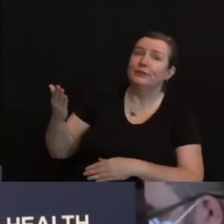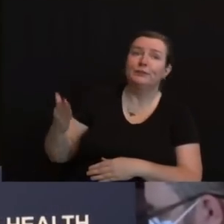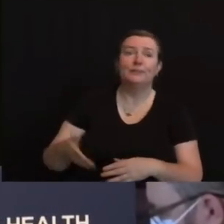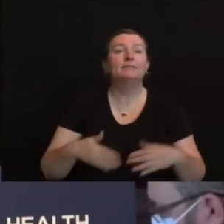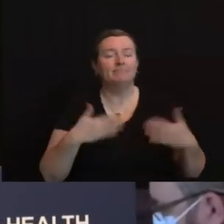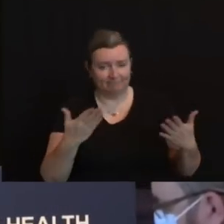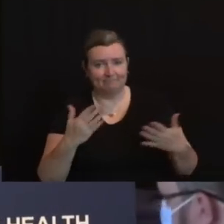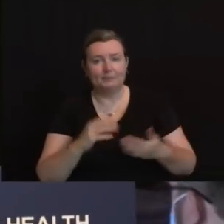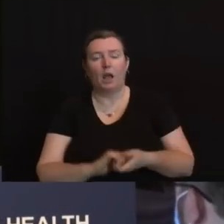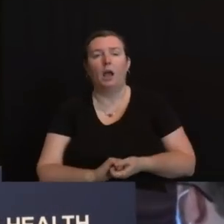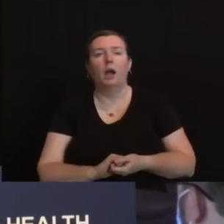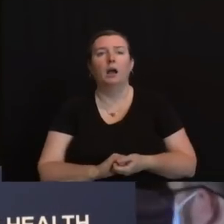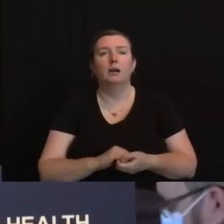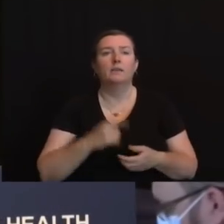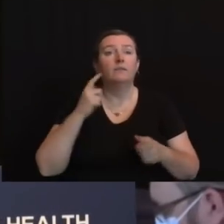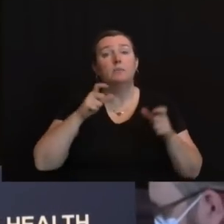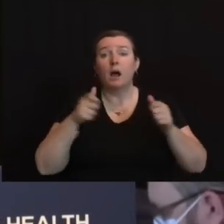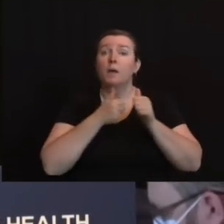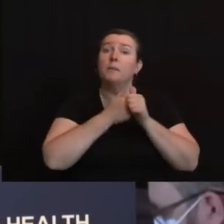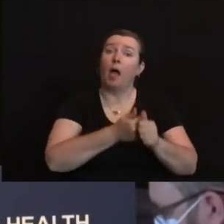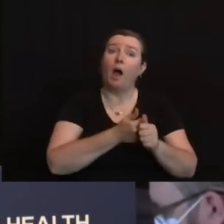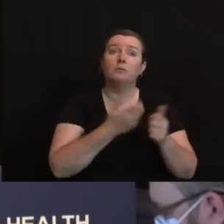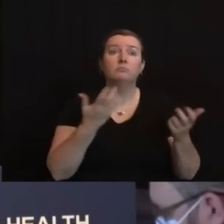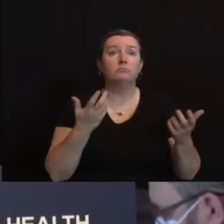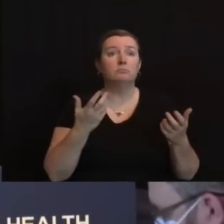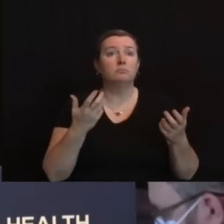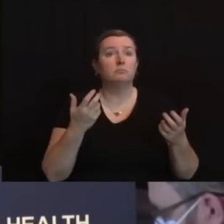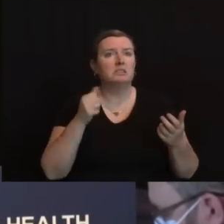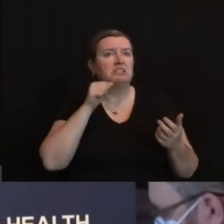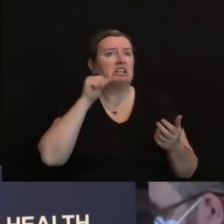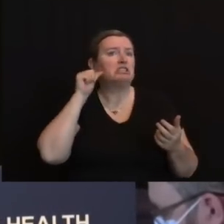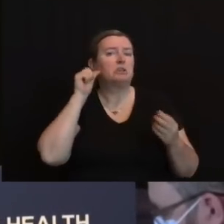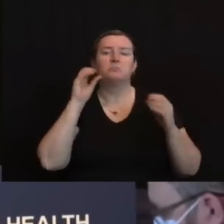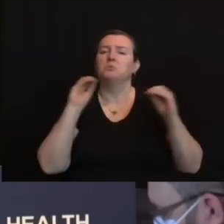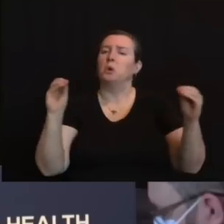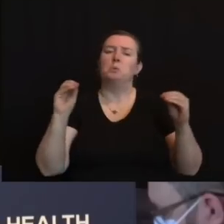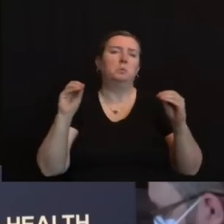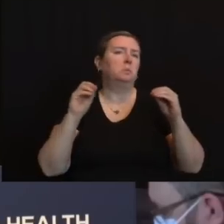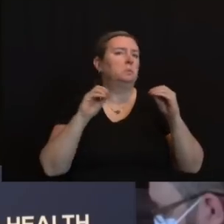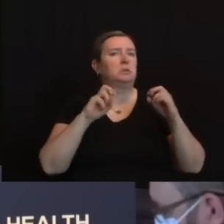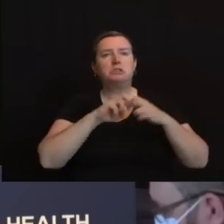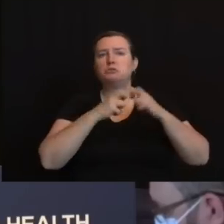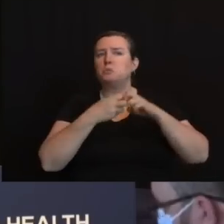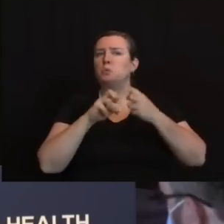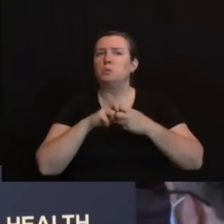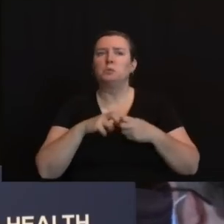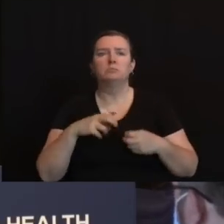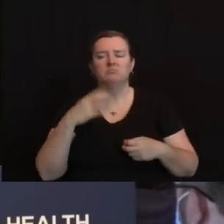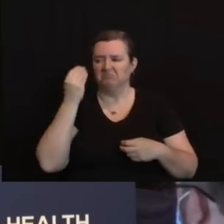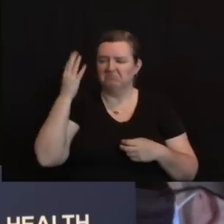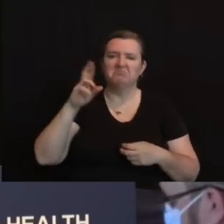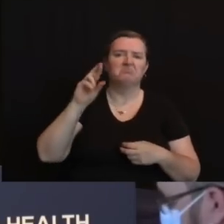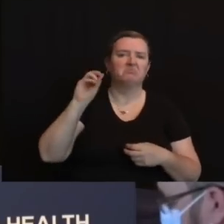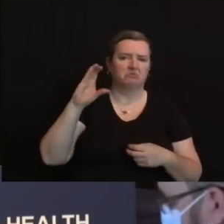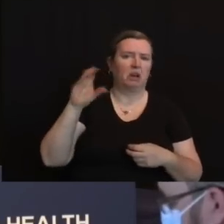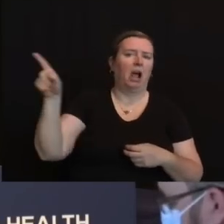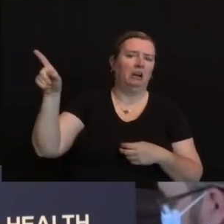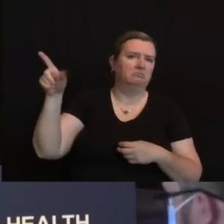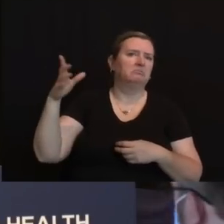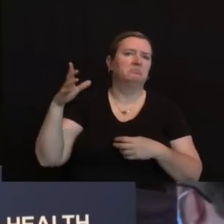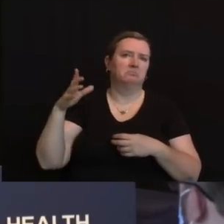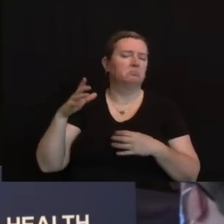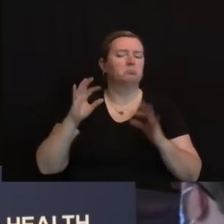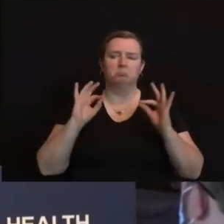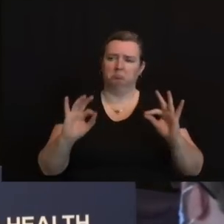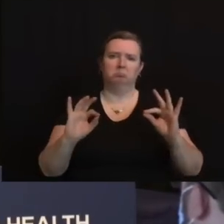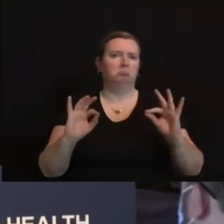With regards to compliance overnight, there were no issues reported to the Rock, which is always a good thing to report.